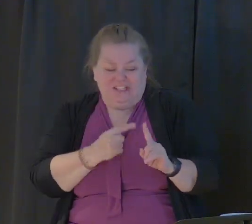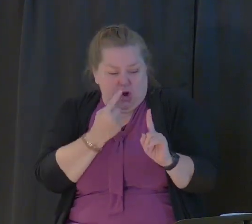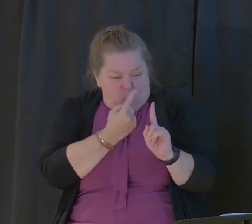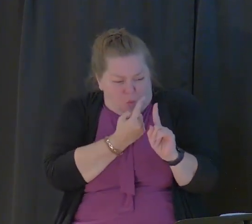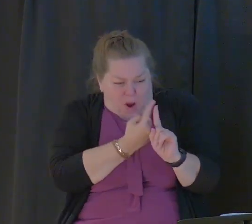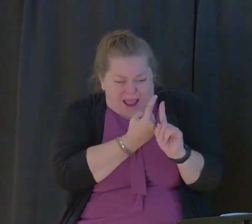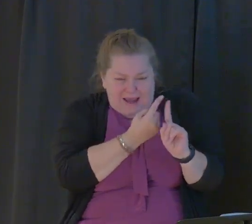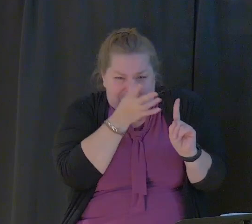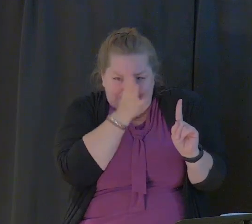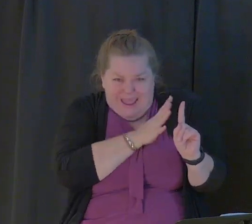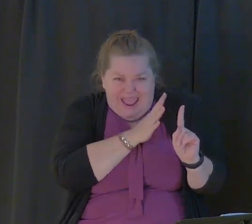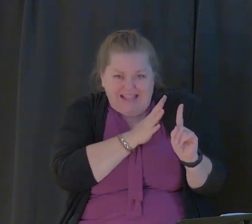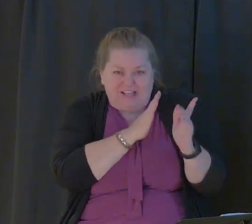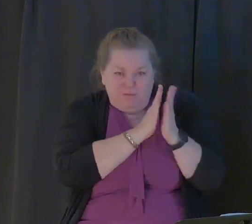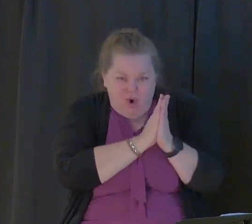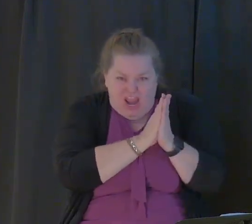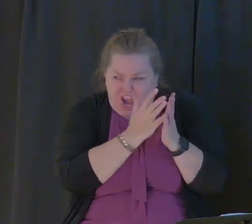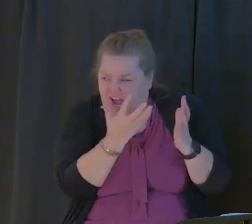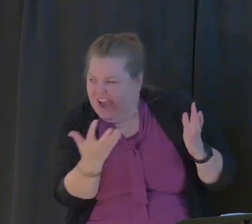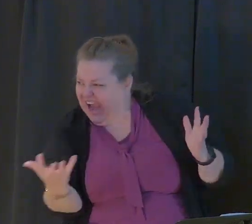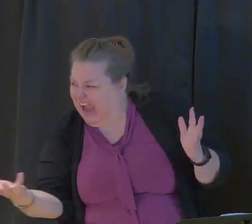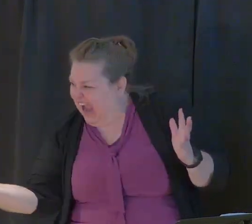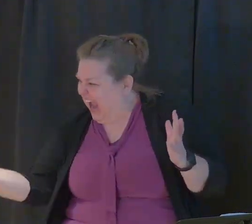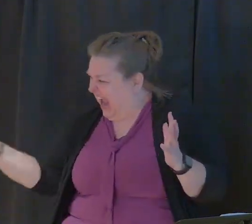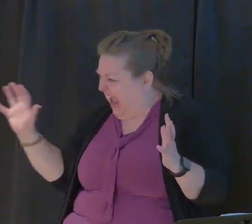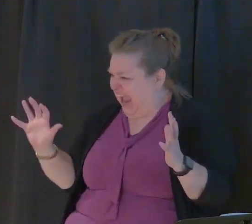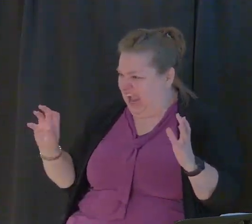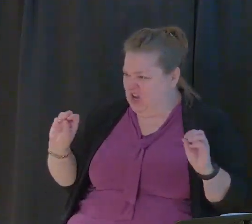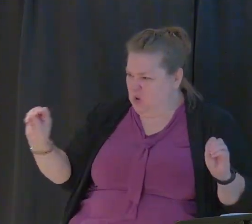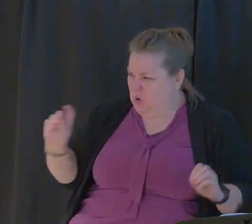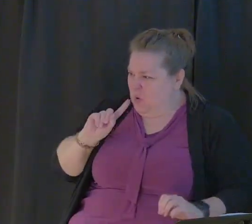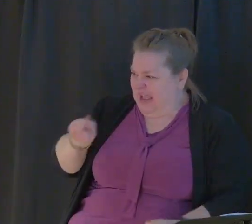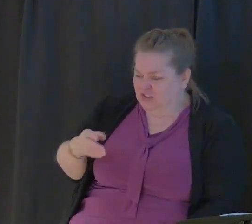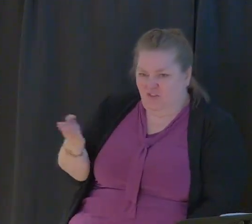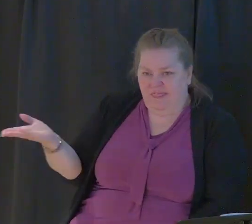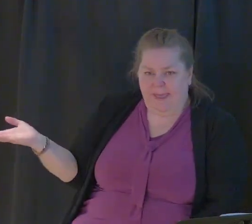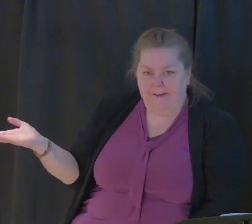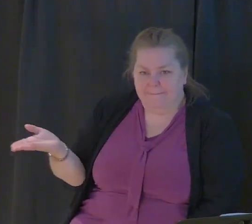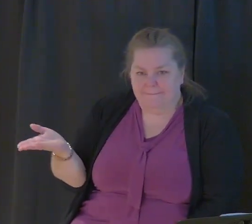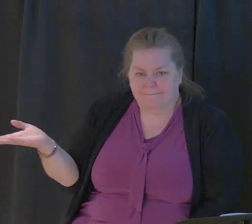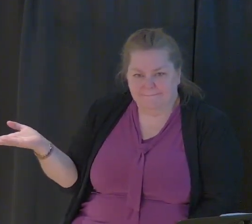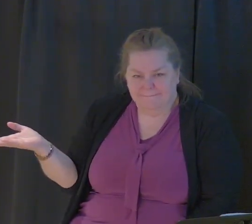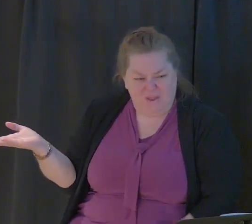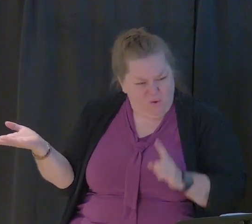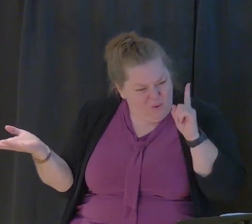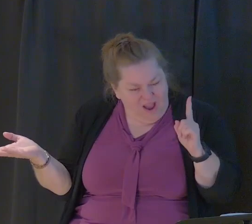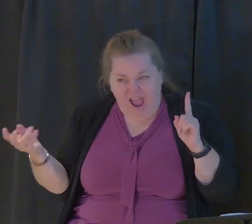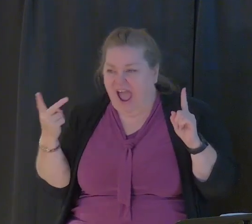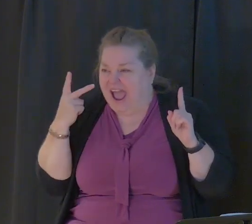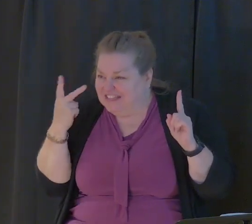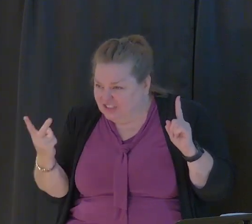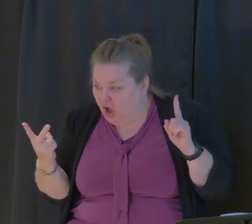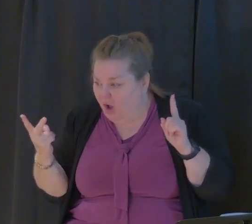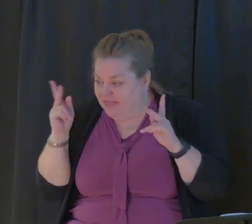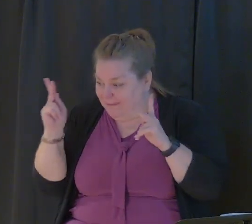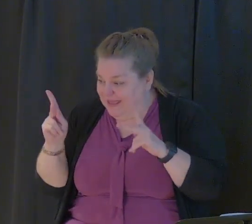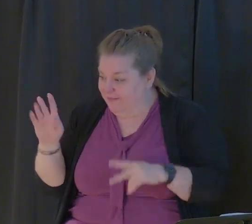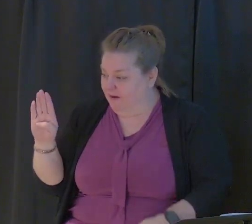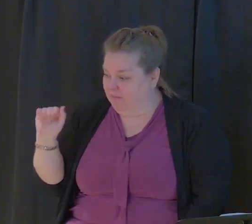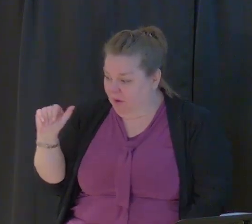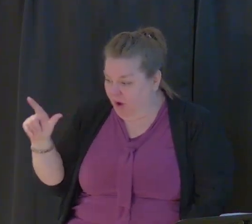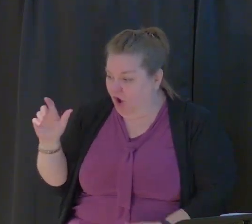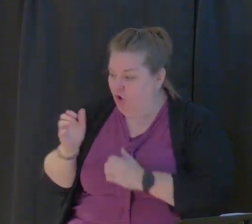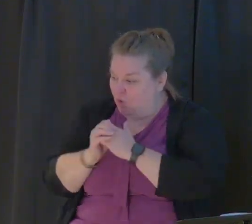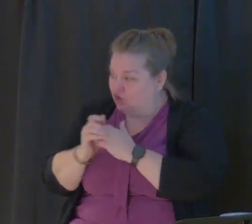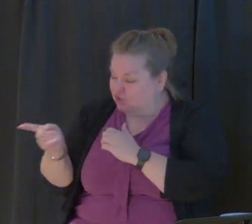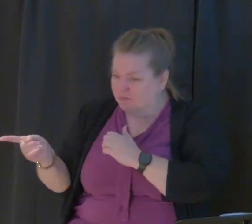my prayer, and I am a mountaintop experience, and nothing can bring me down. I just saw people of Baal worshipers